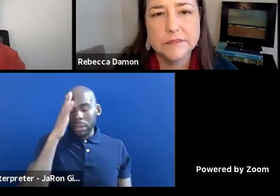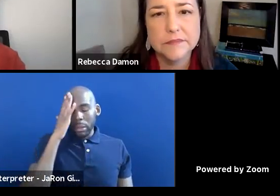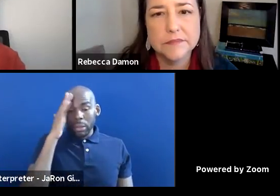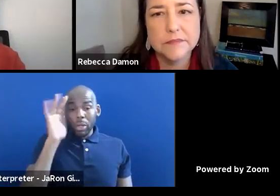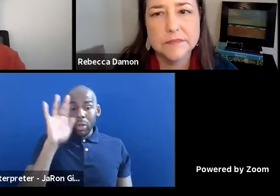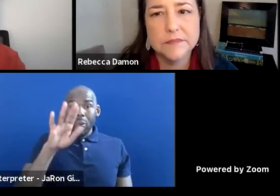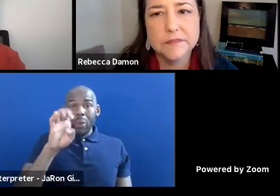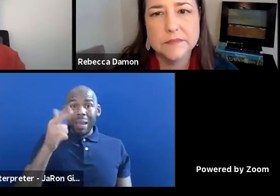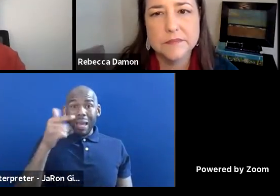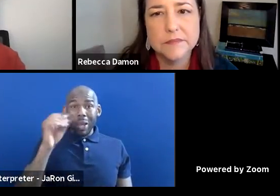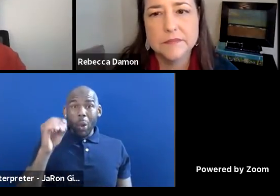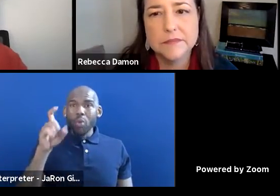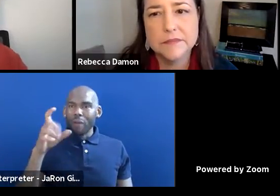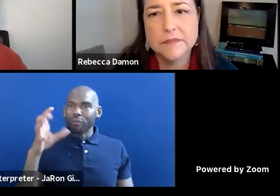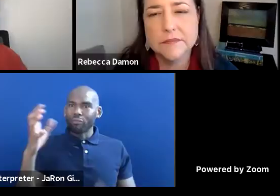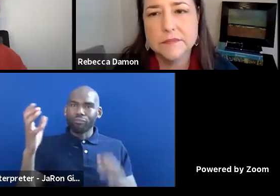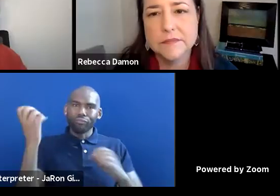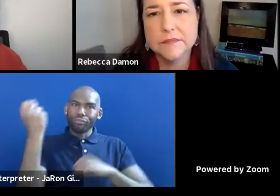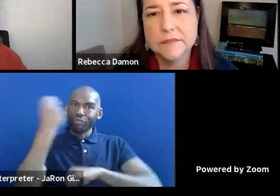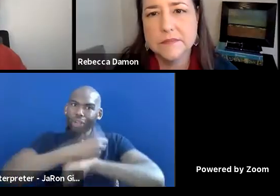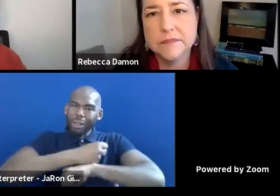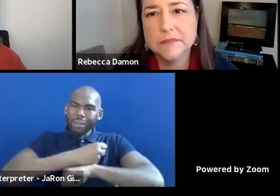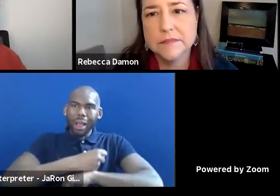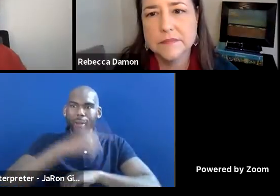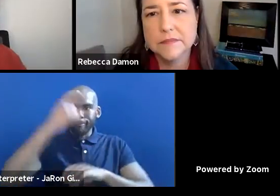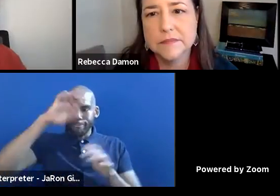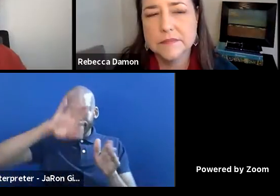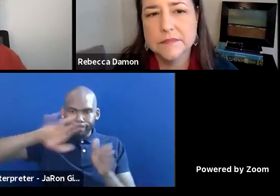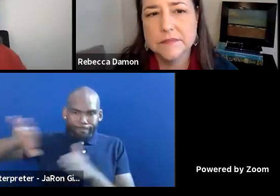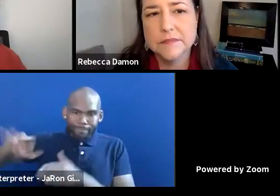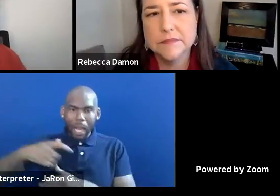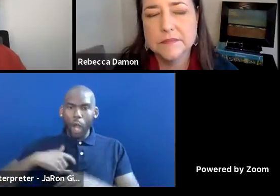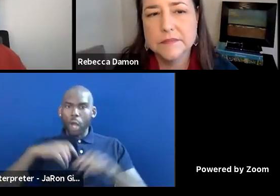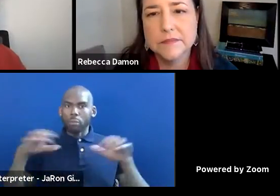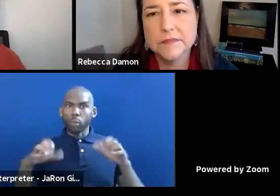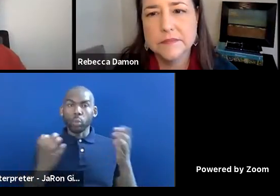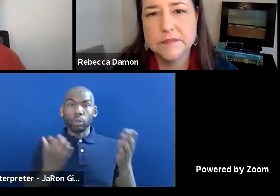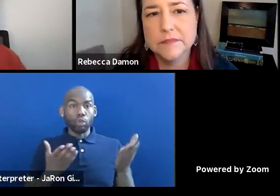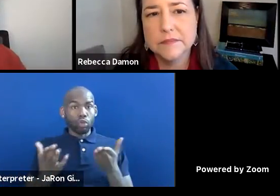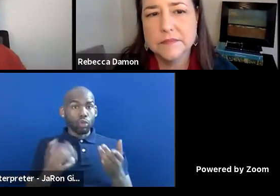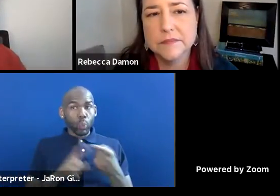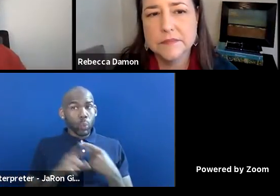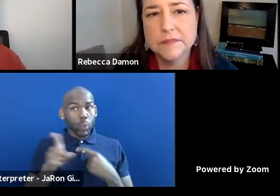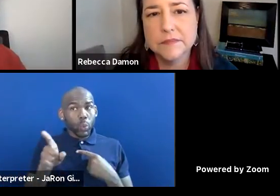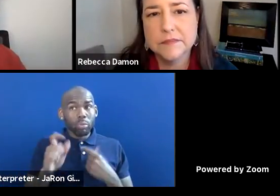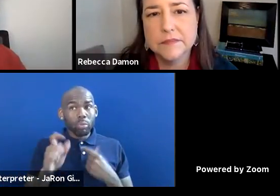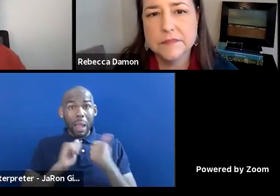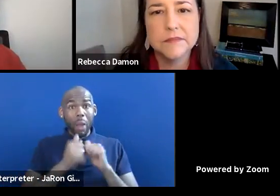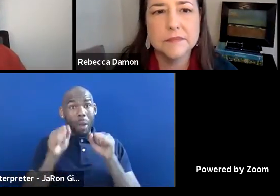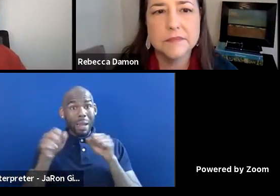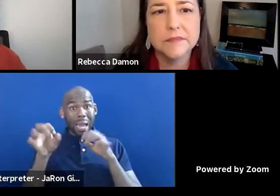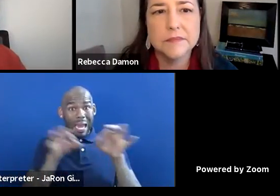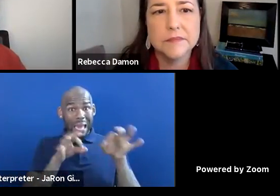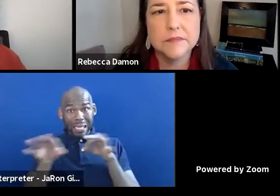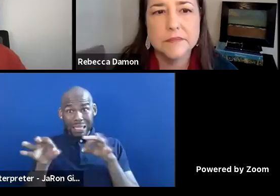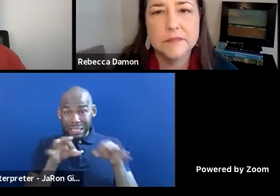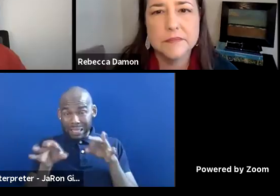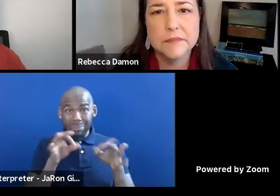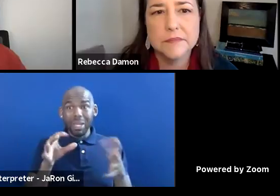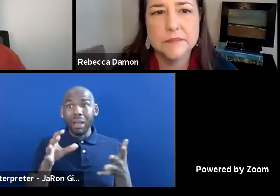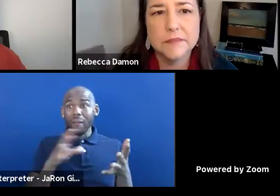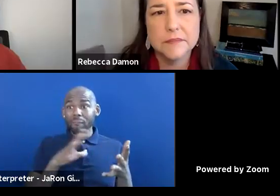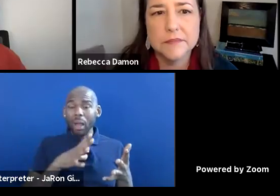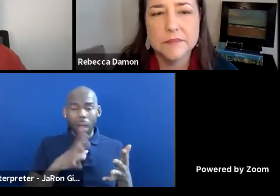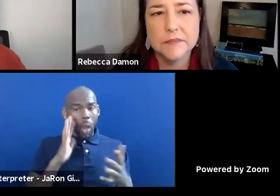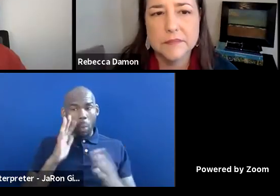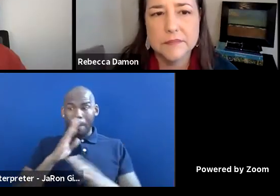ego and just be like, I'm doing a service to you. Here's how I can explain it. Okay, it's going too far. Now I'm going to block you, or I'm